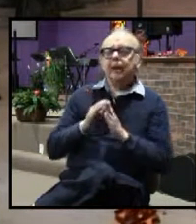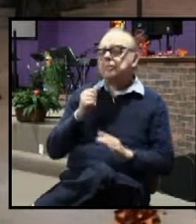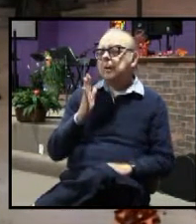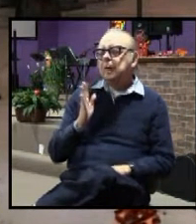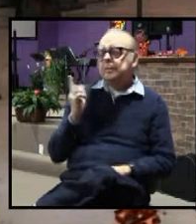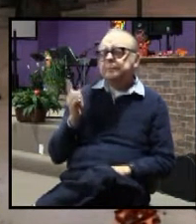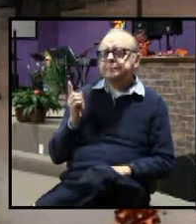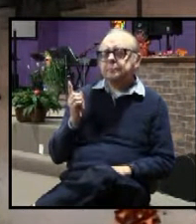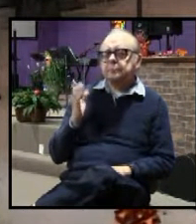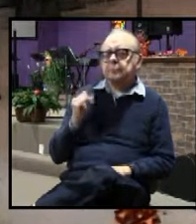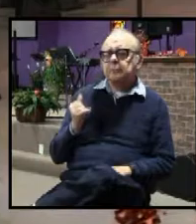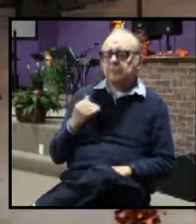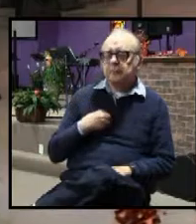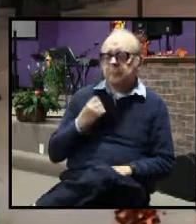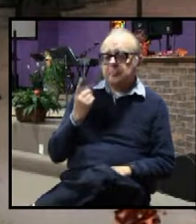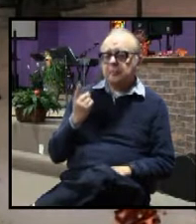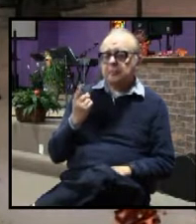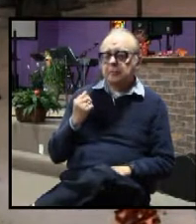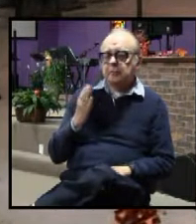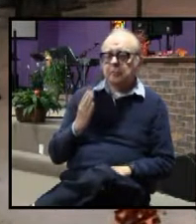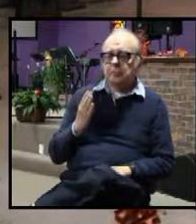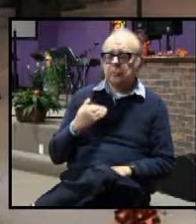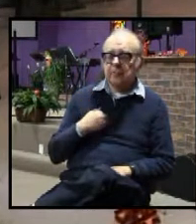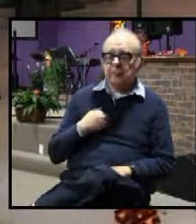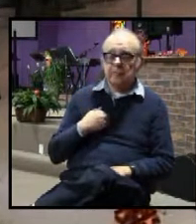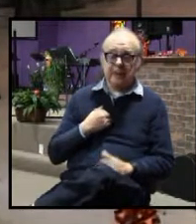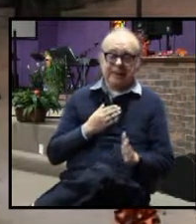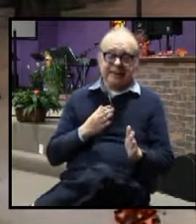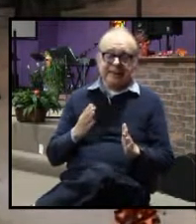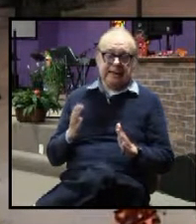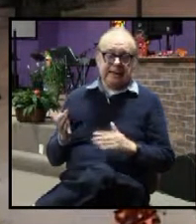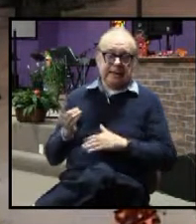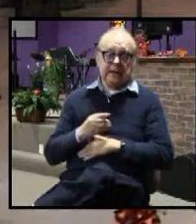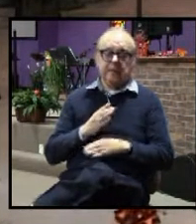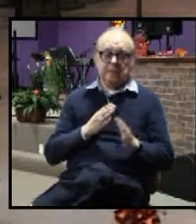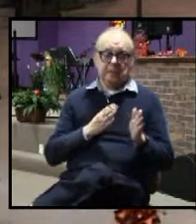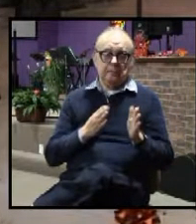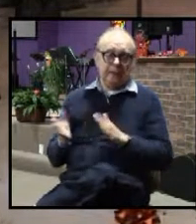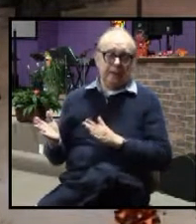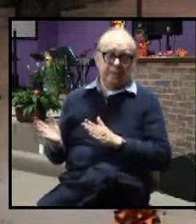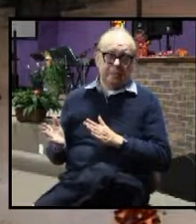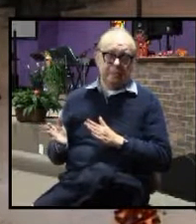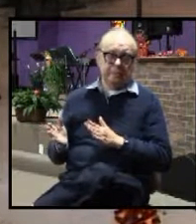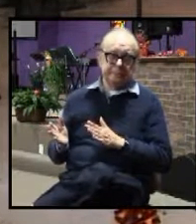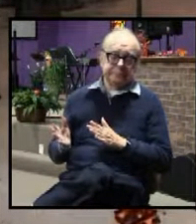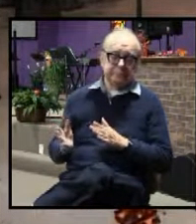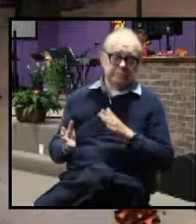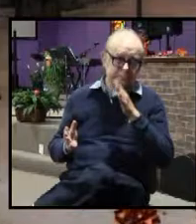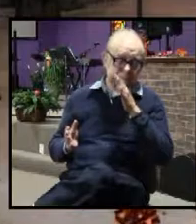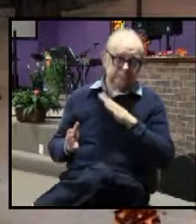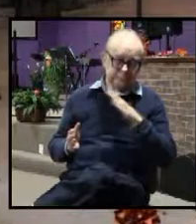Ask him. Because you got to understand, God's got our day scheduled, ladies and gentlemen.